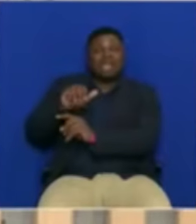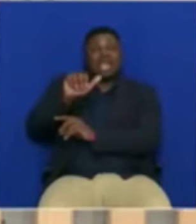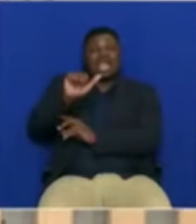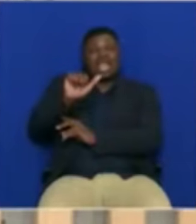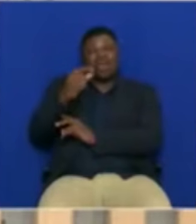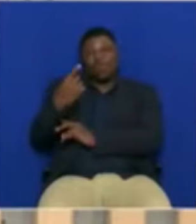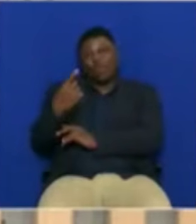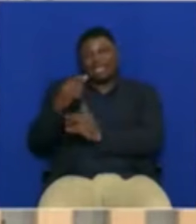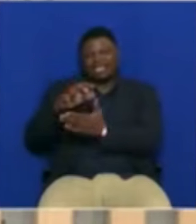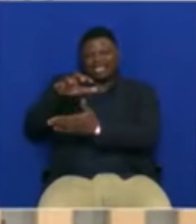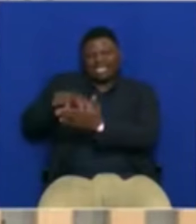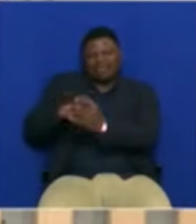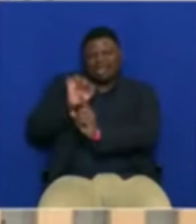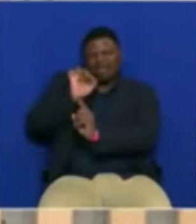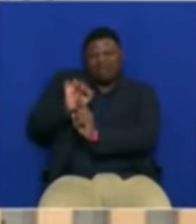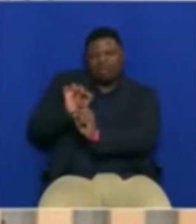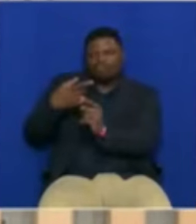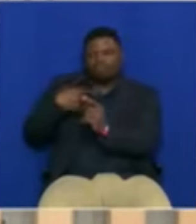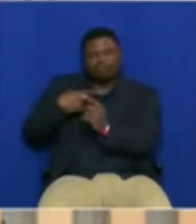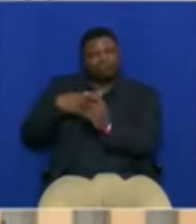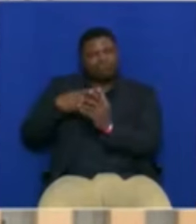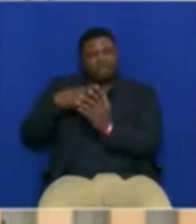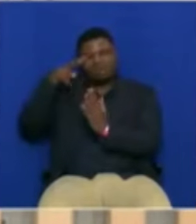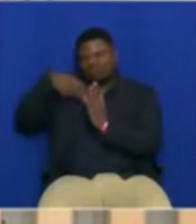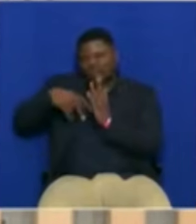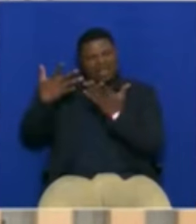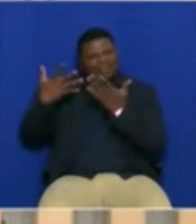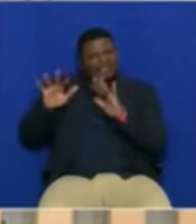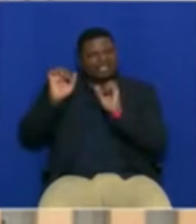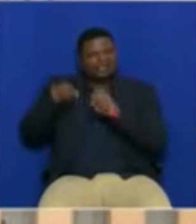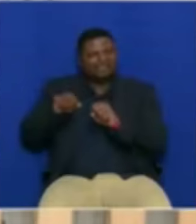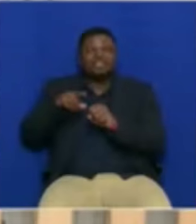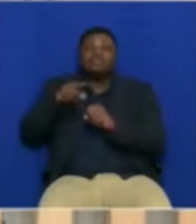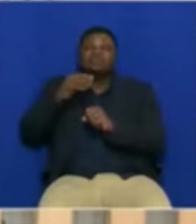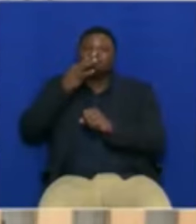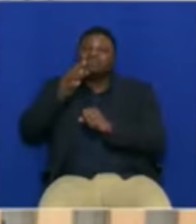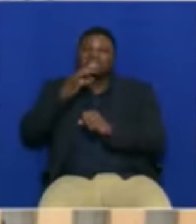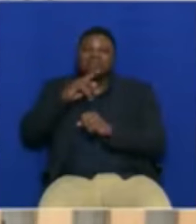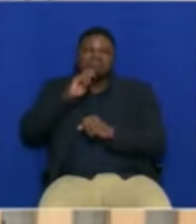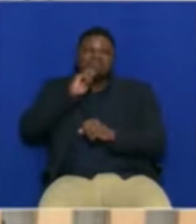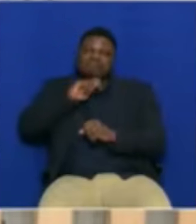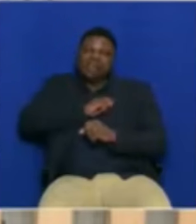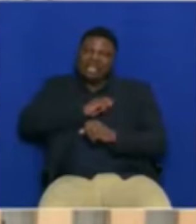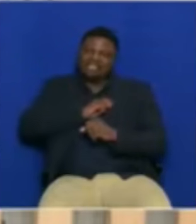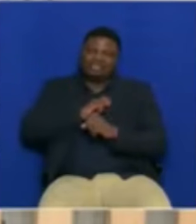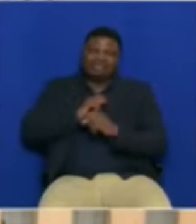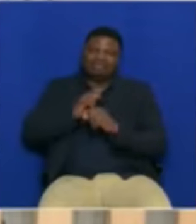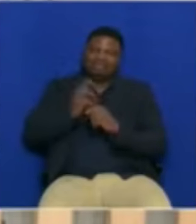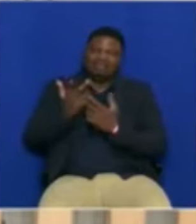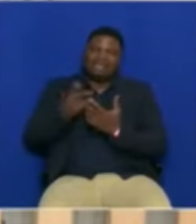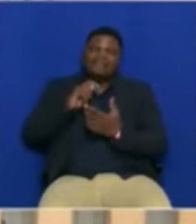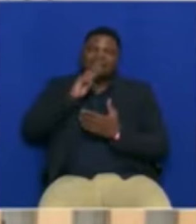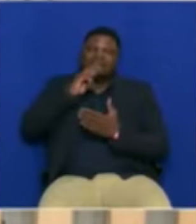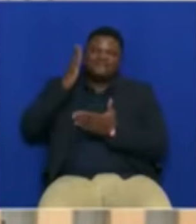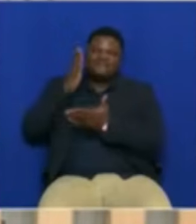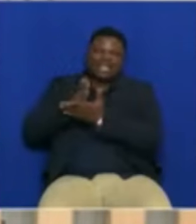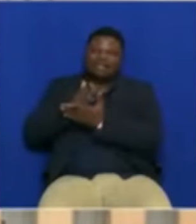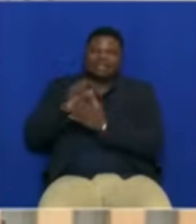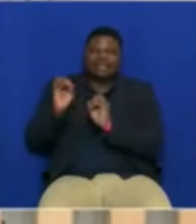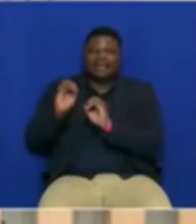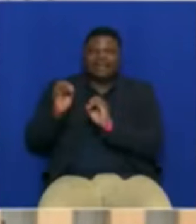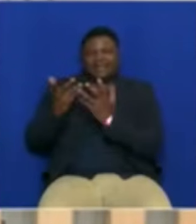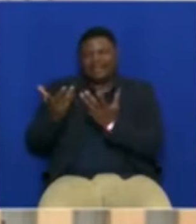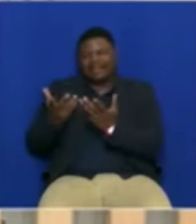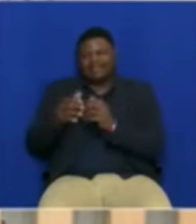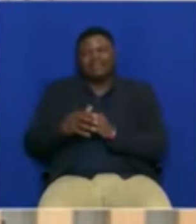that it's rather sparse on fact. We dealt with that yesterday. It just has the two paragraphs, Yes.